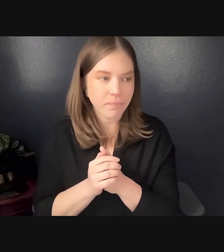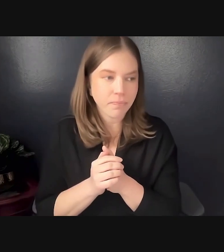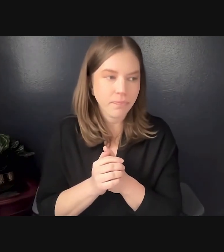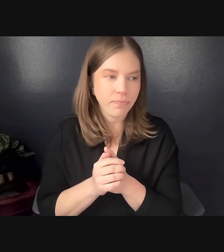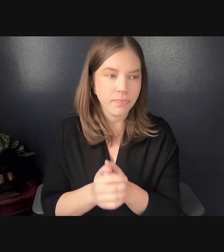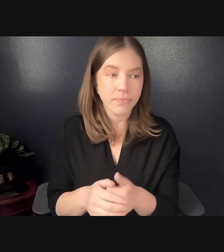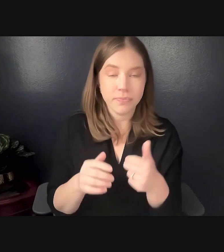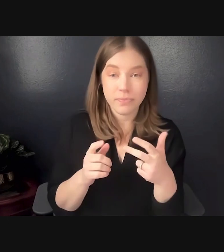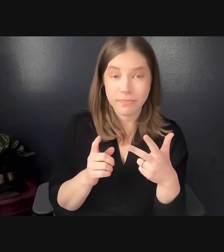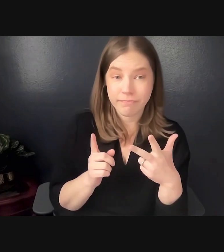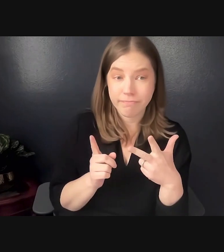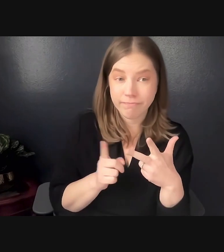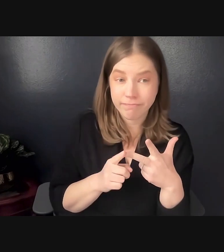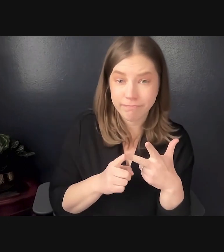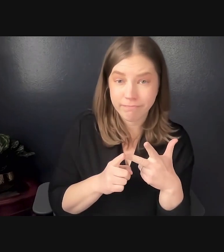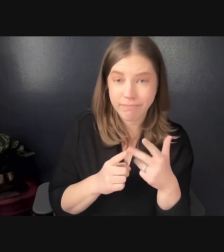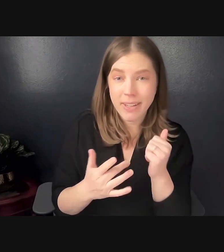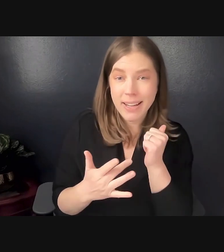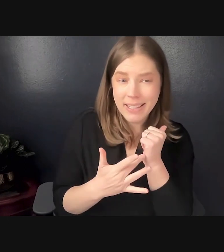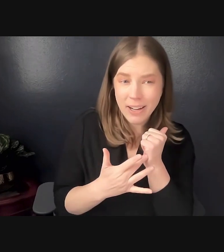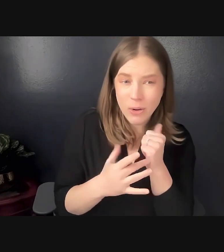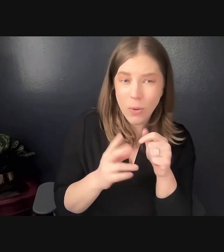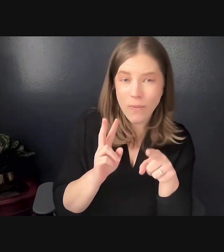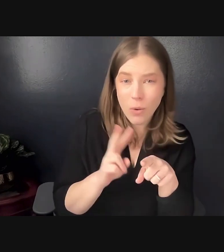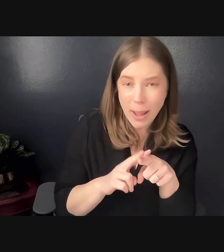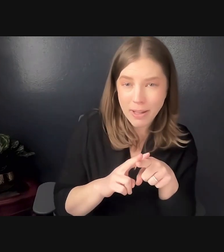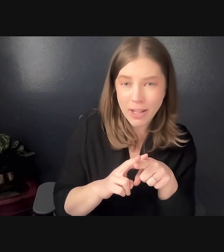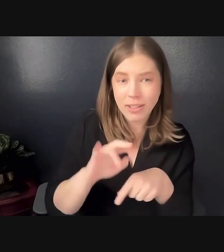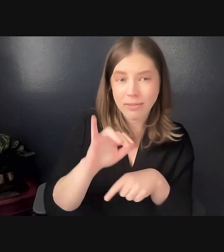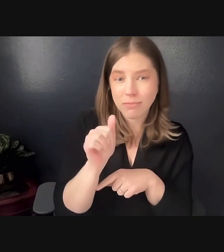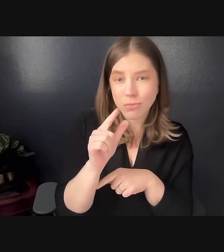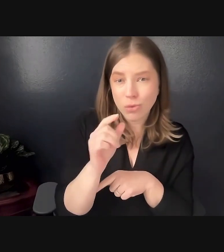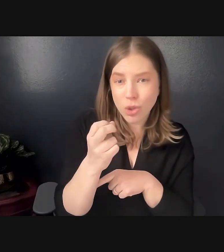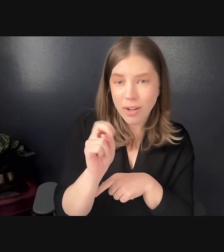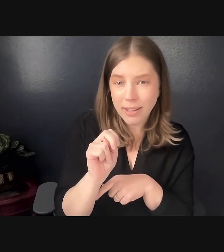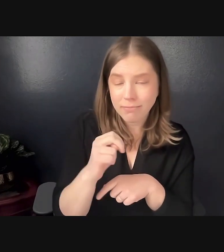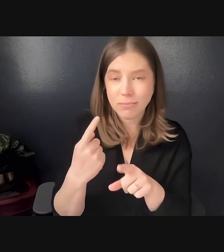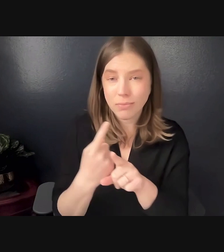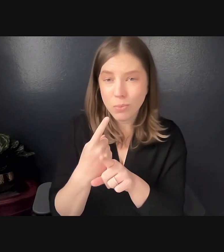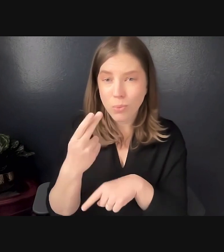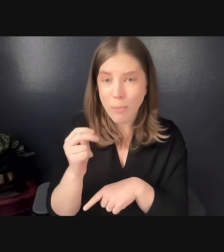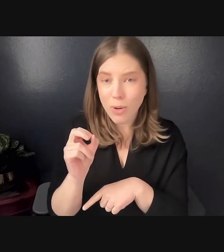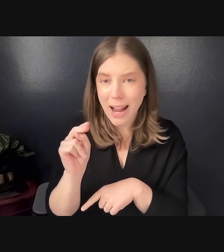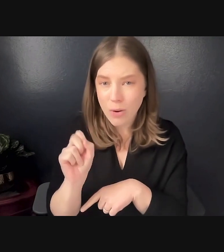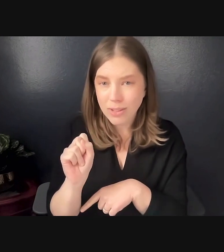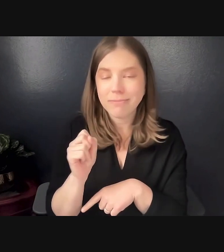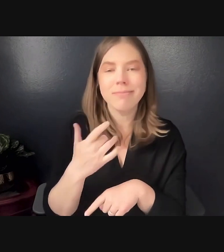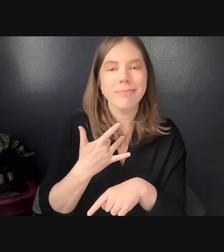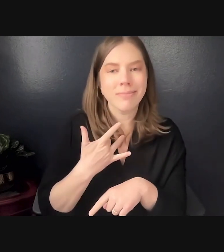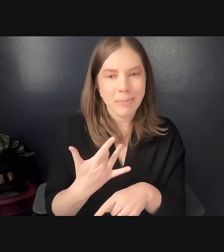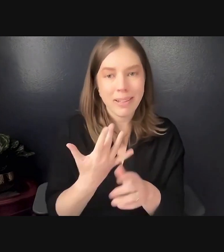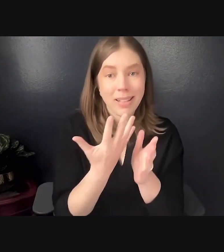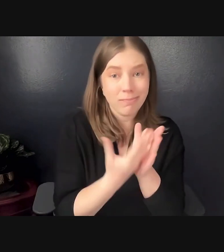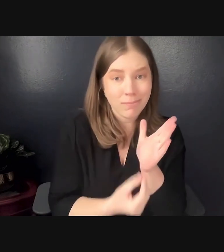identified, that also can change the way the information is understood. Third, technical vocabulary,